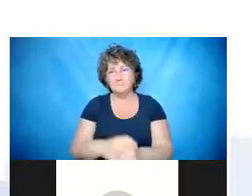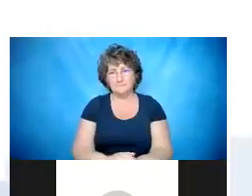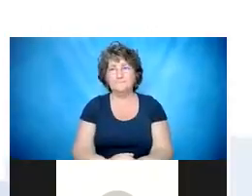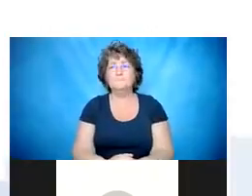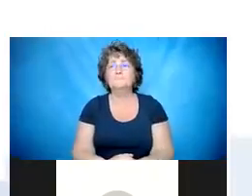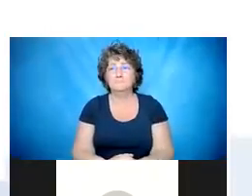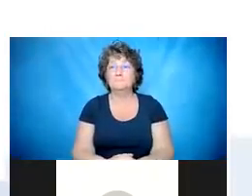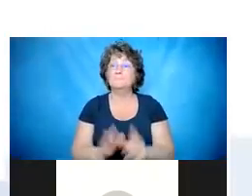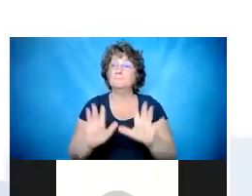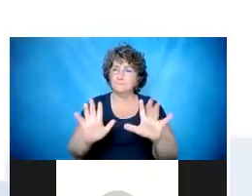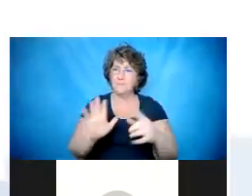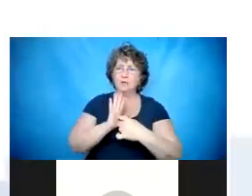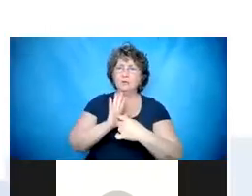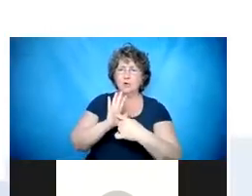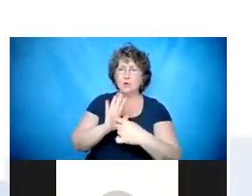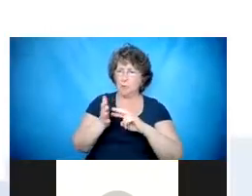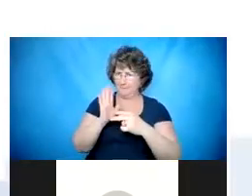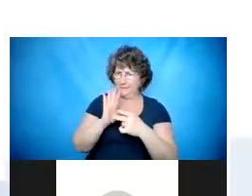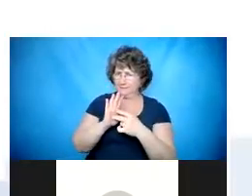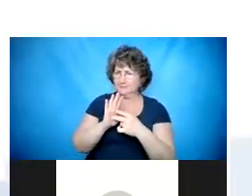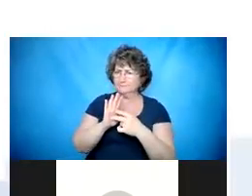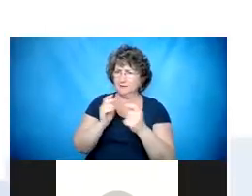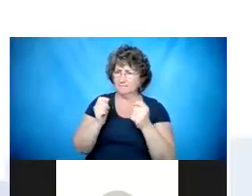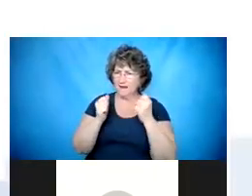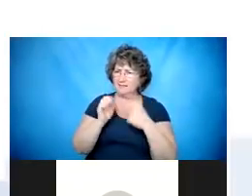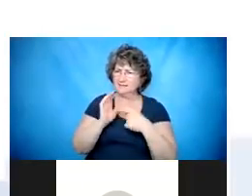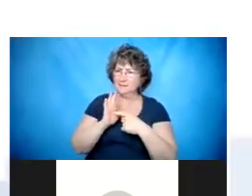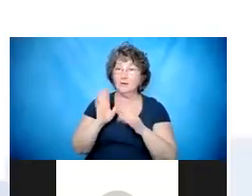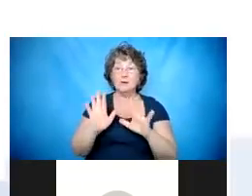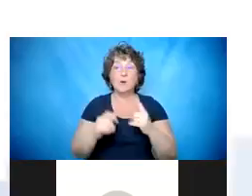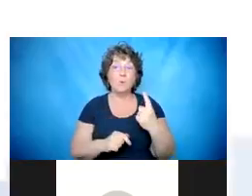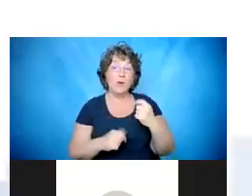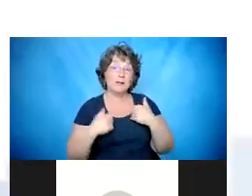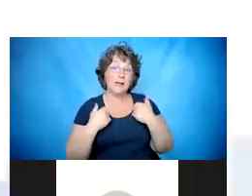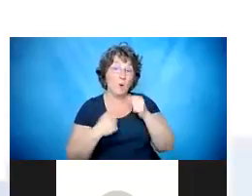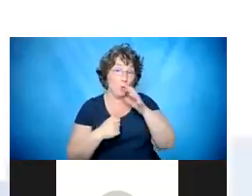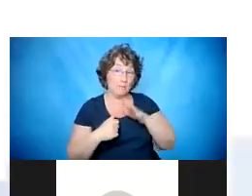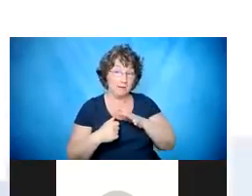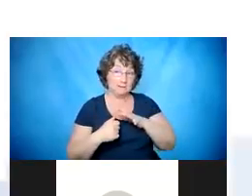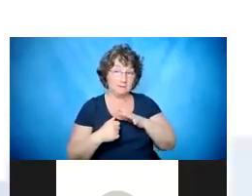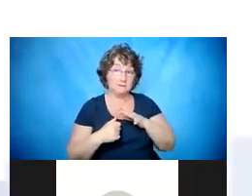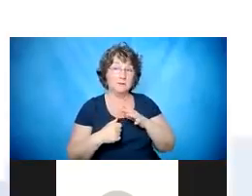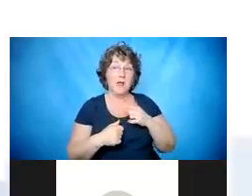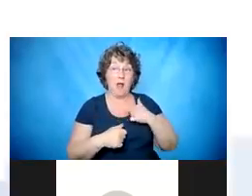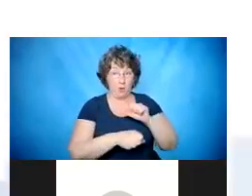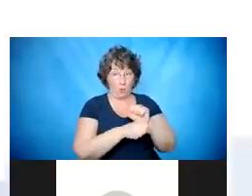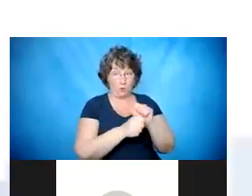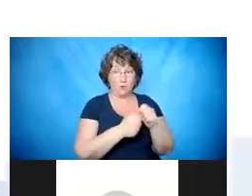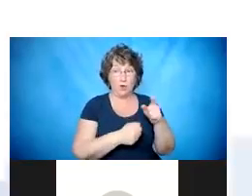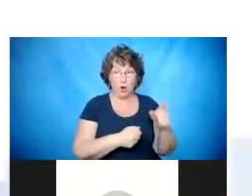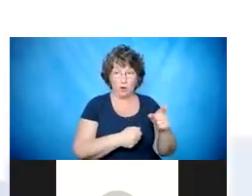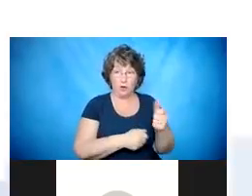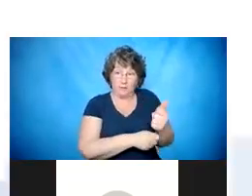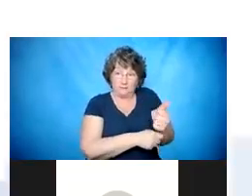quick example of what that can look like. There was a young woman that I worked with who was an artist, and